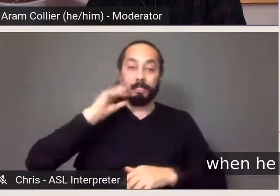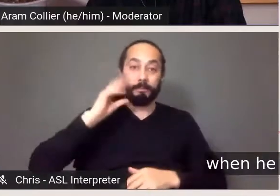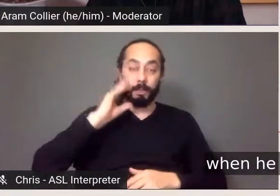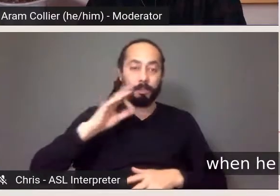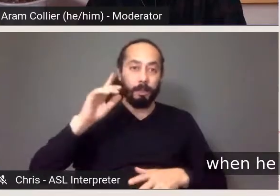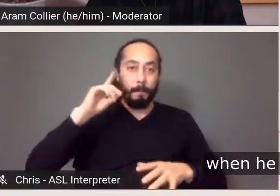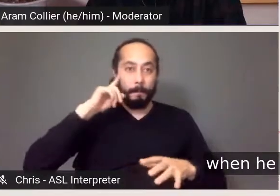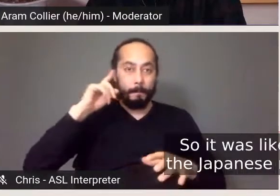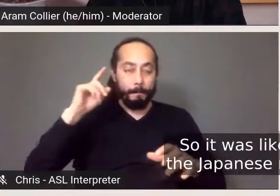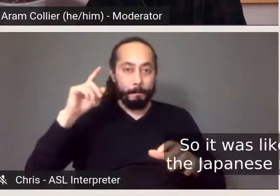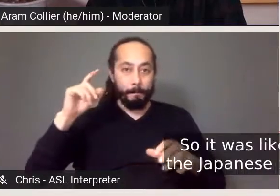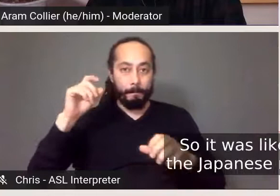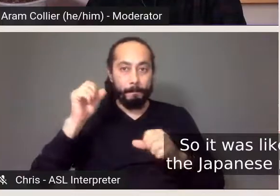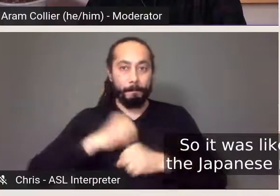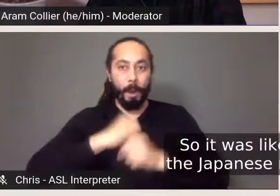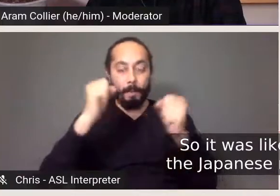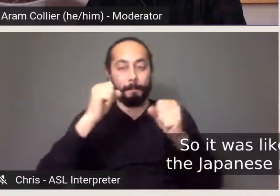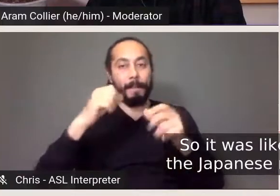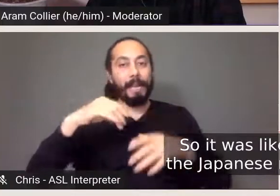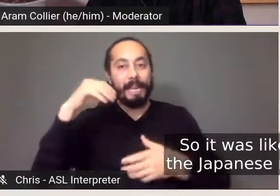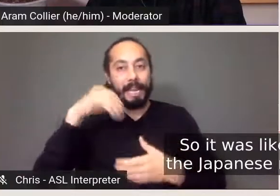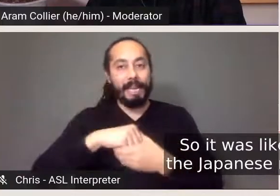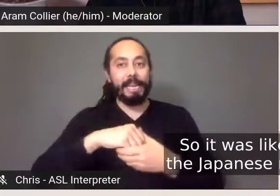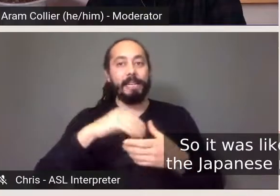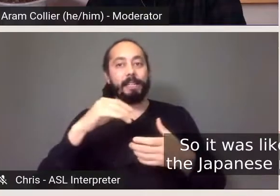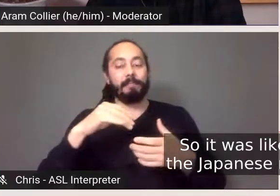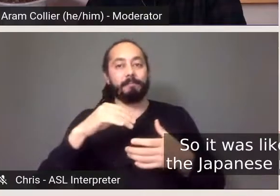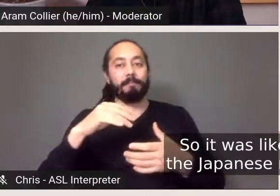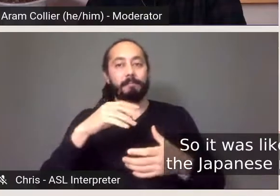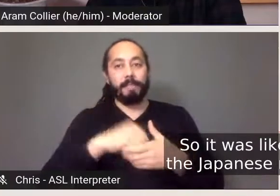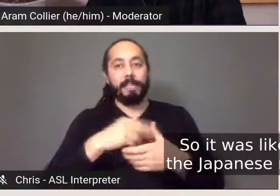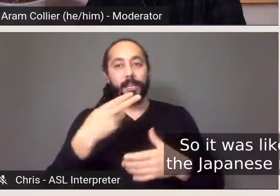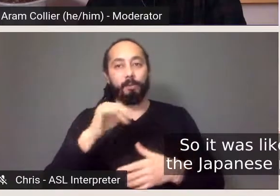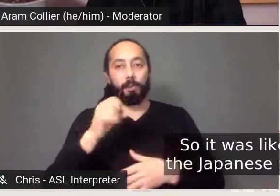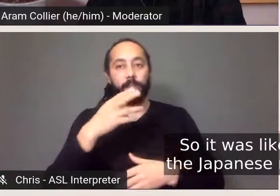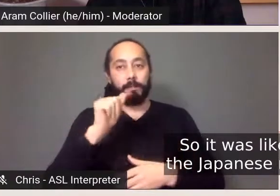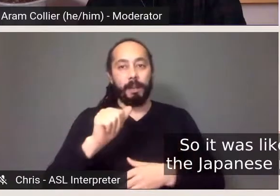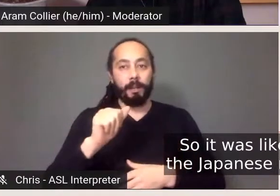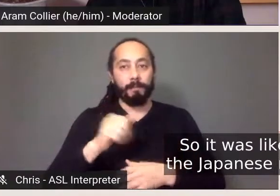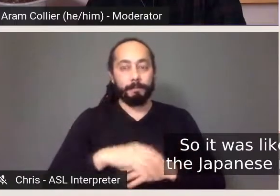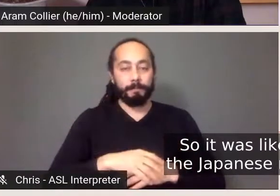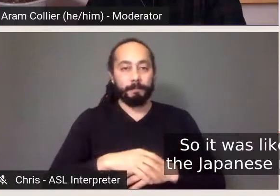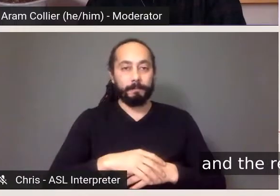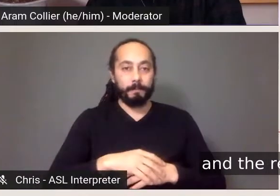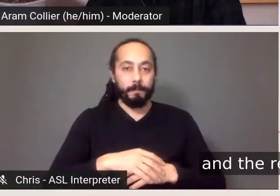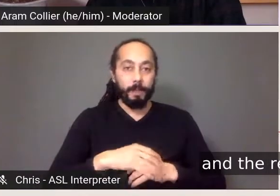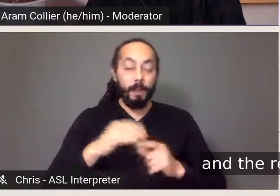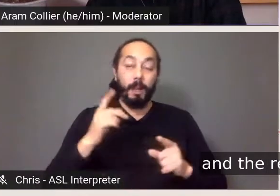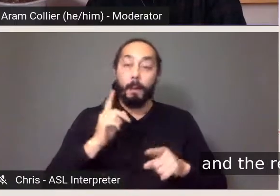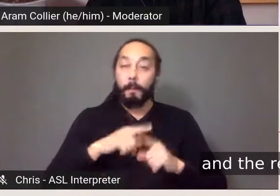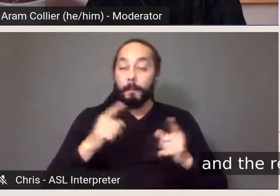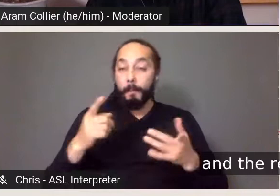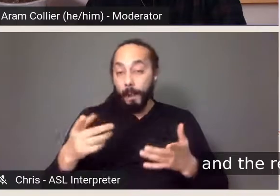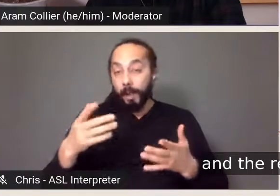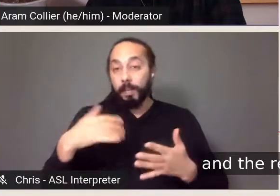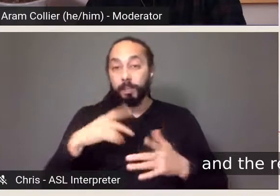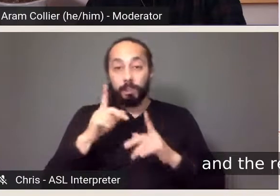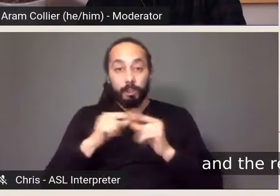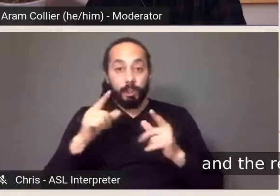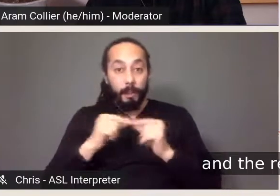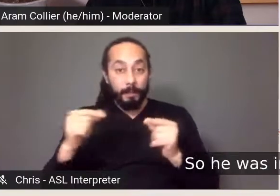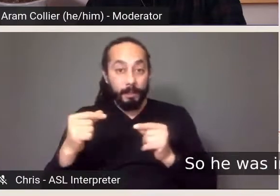when he was a kid. So it was like a reliving of, the Japanese modern history and the results of